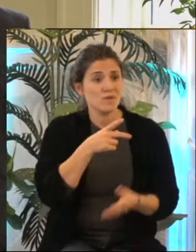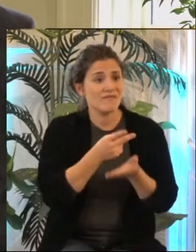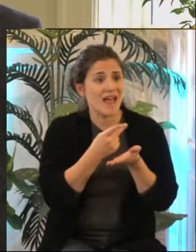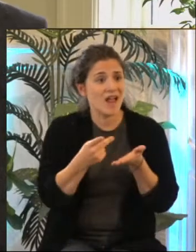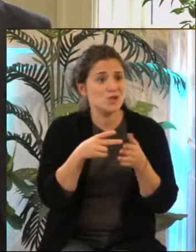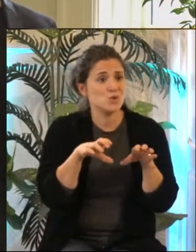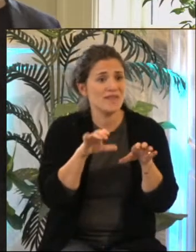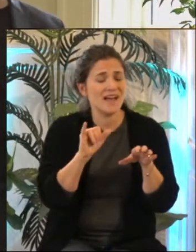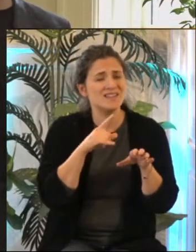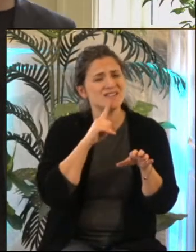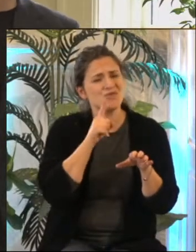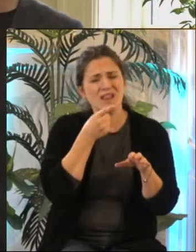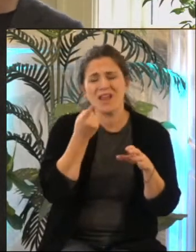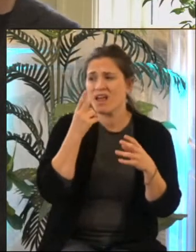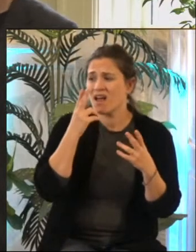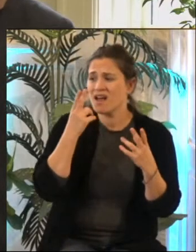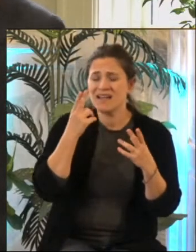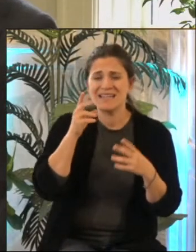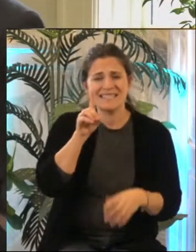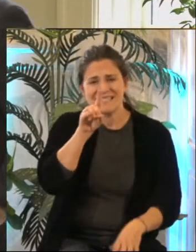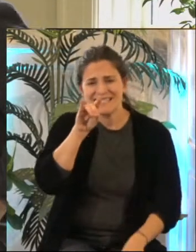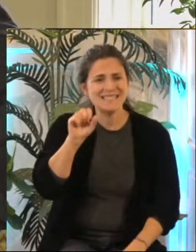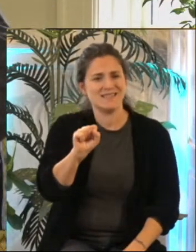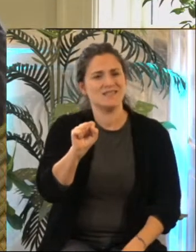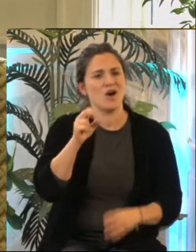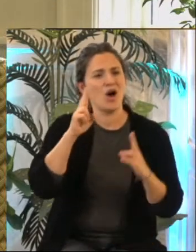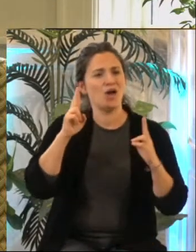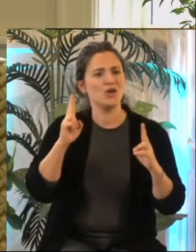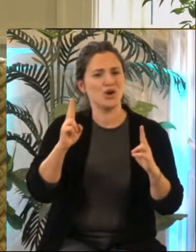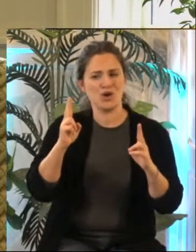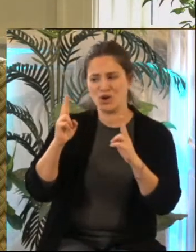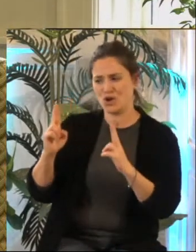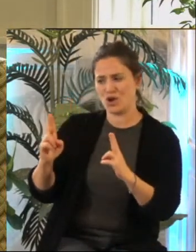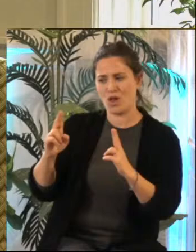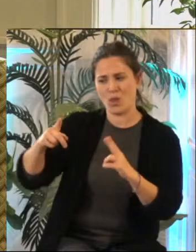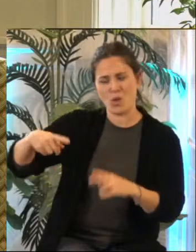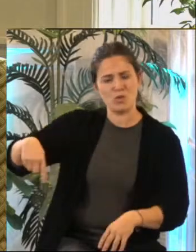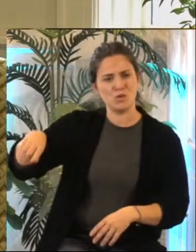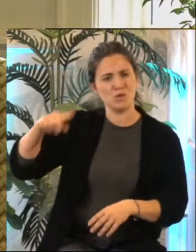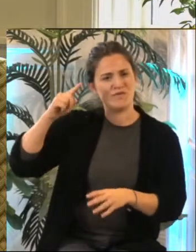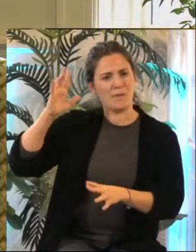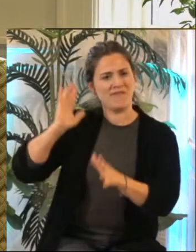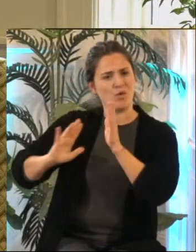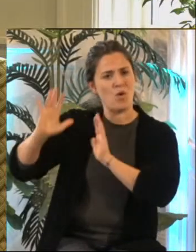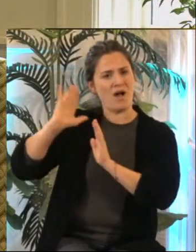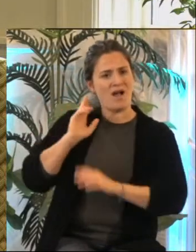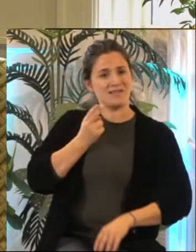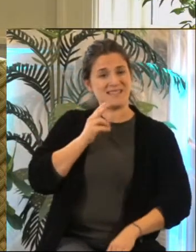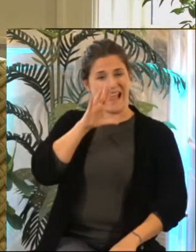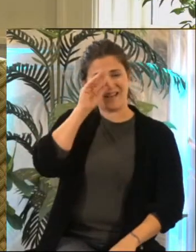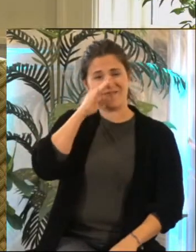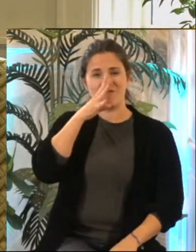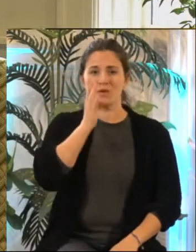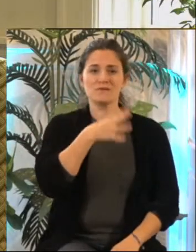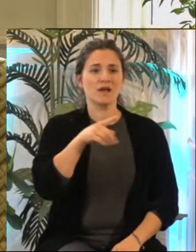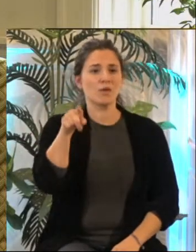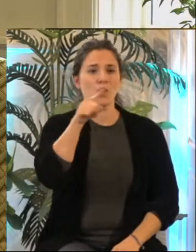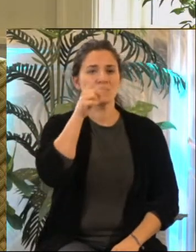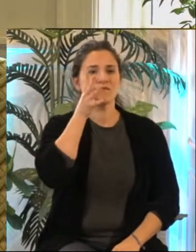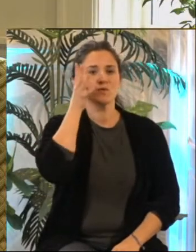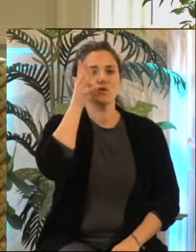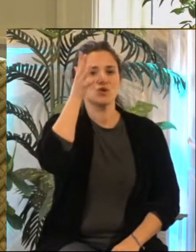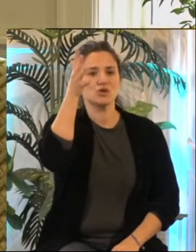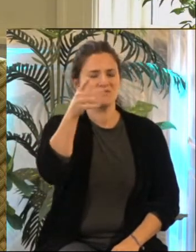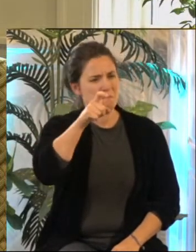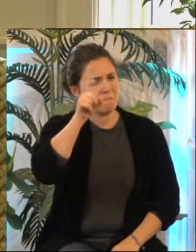to dishonor those who came before us, and it's to forsake those who are going to come after us. So